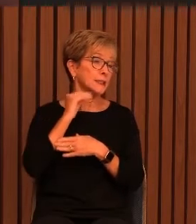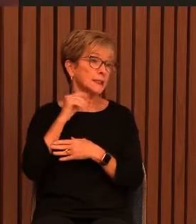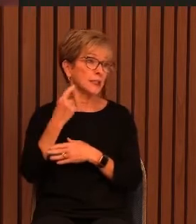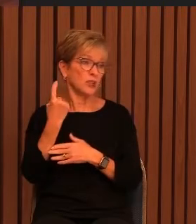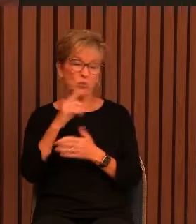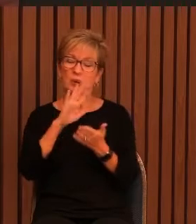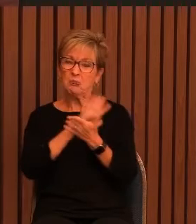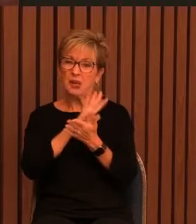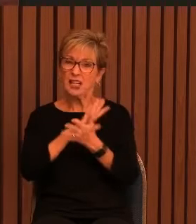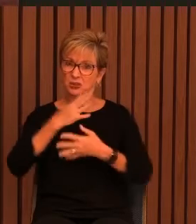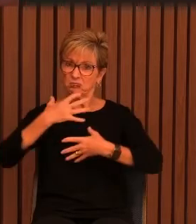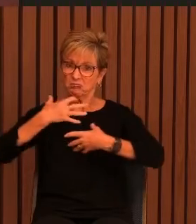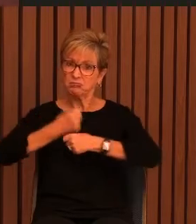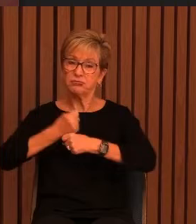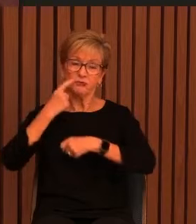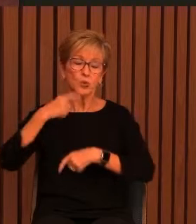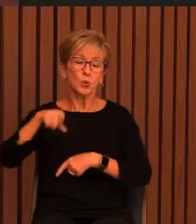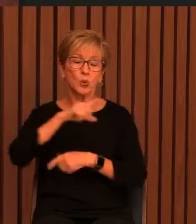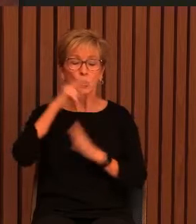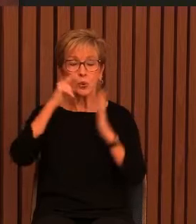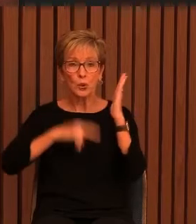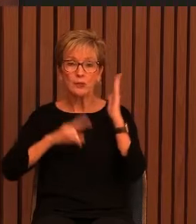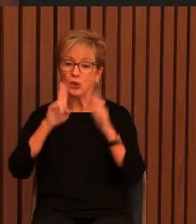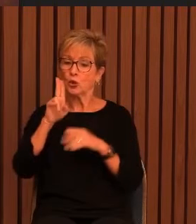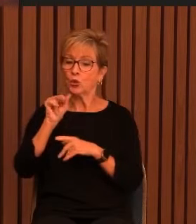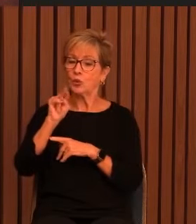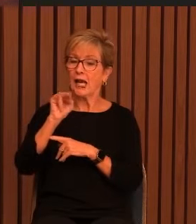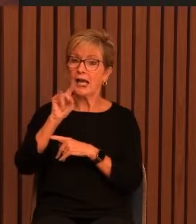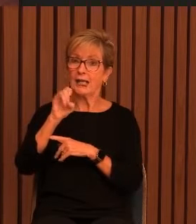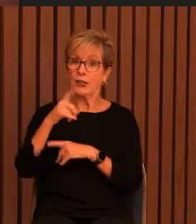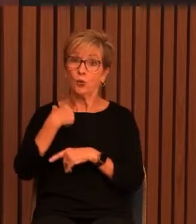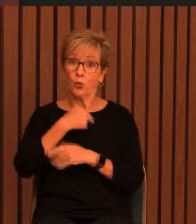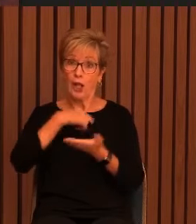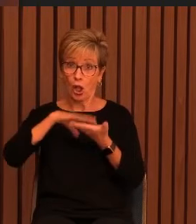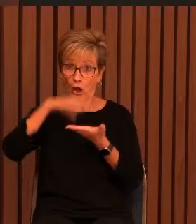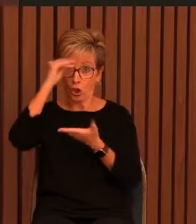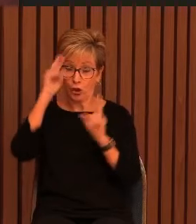one-pager that can kind of show the work that's currently going on and how all that